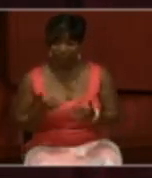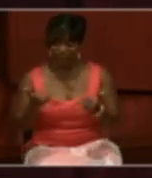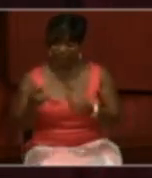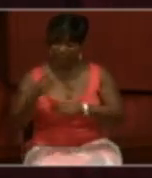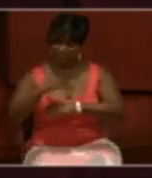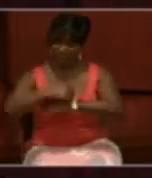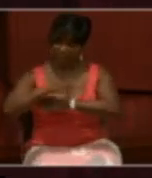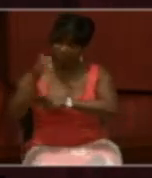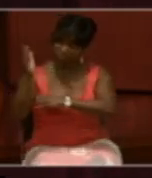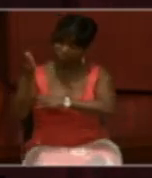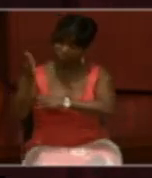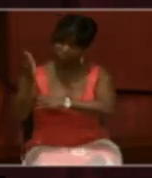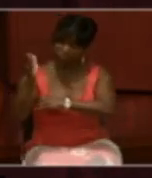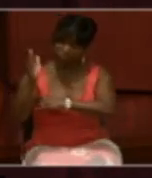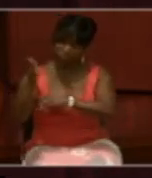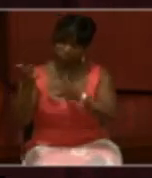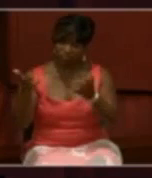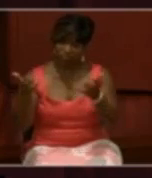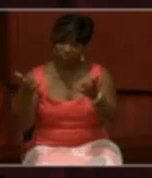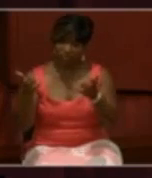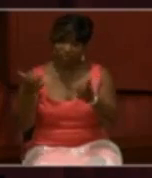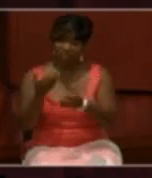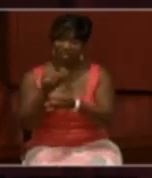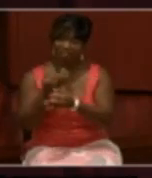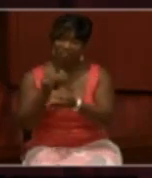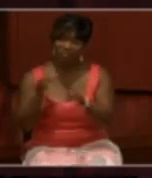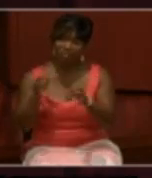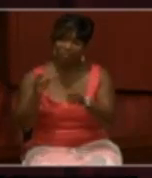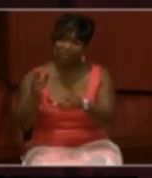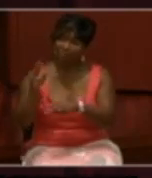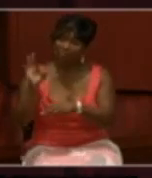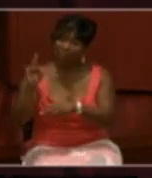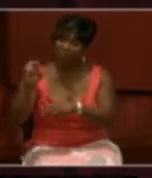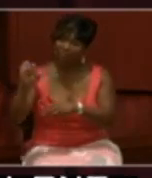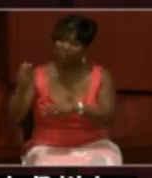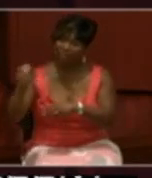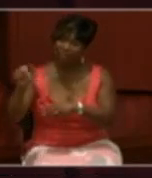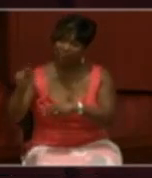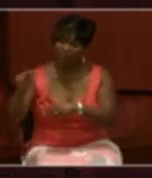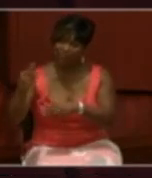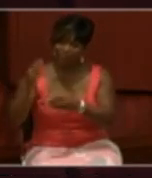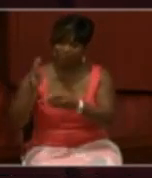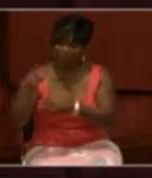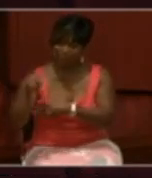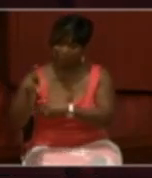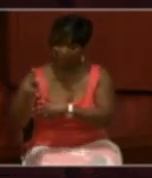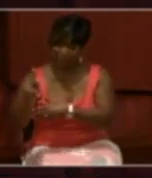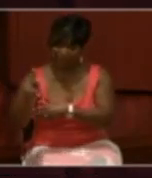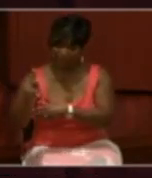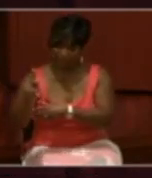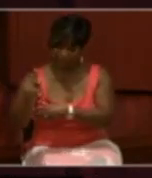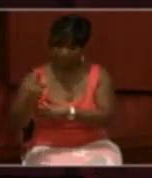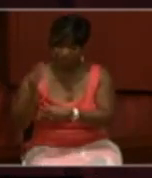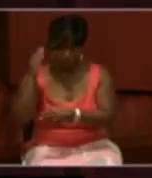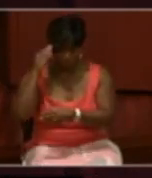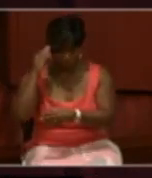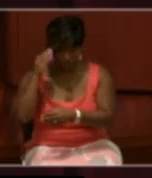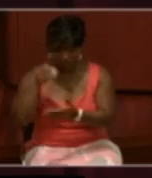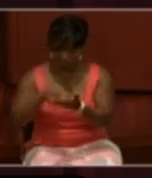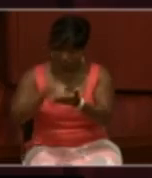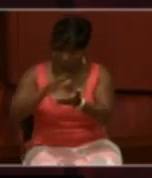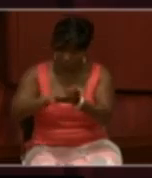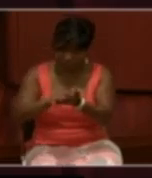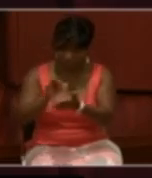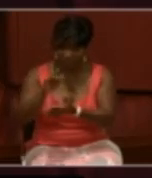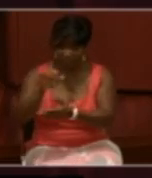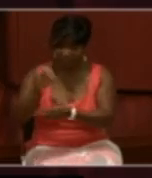Today's presentation is on the Freedman's Bank, officially known as the Records of the Freedman